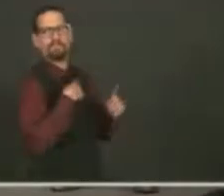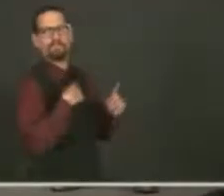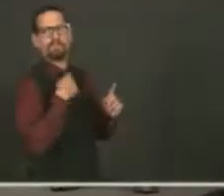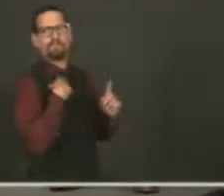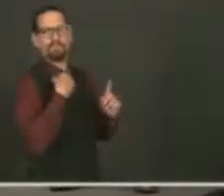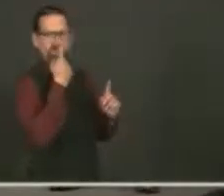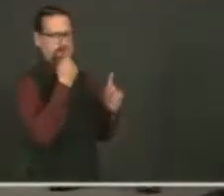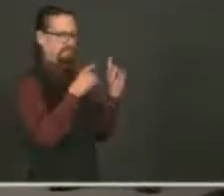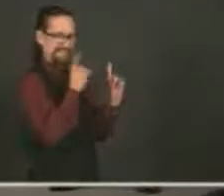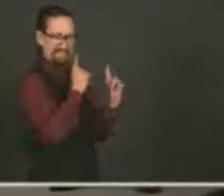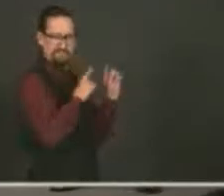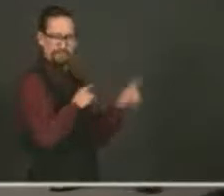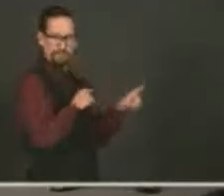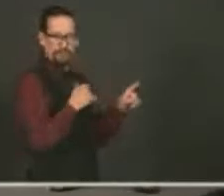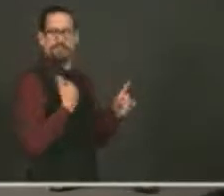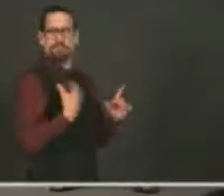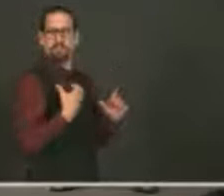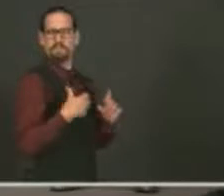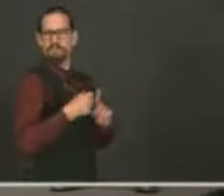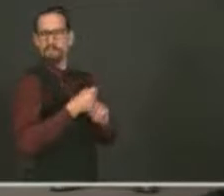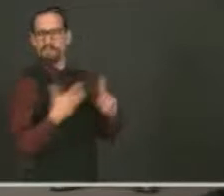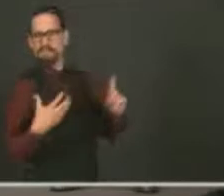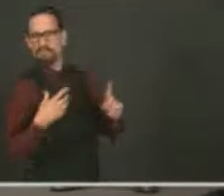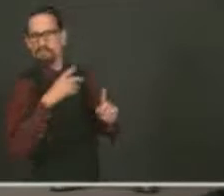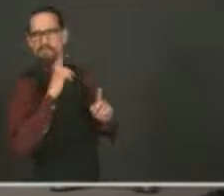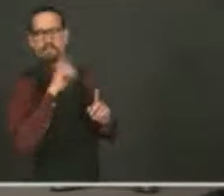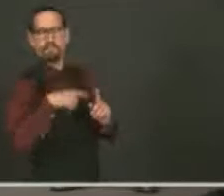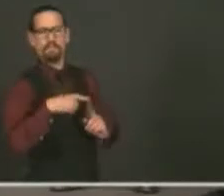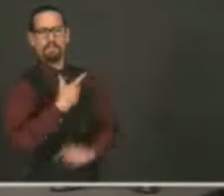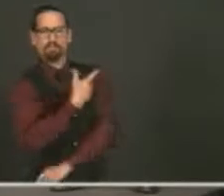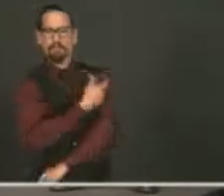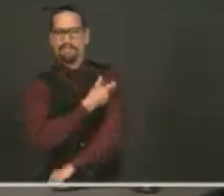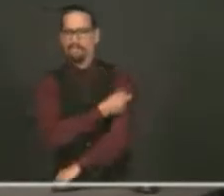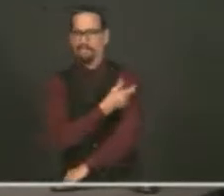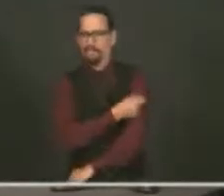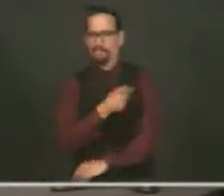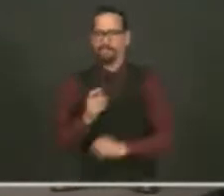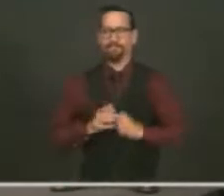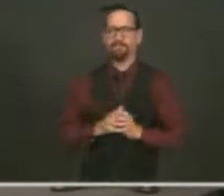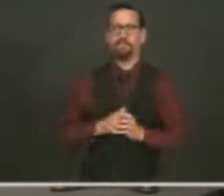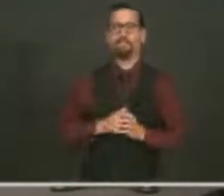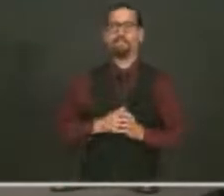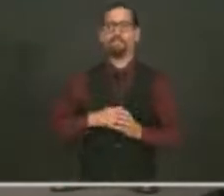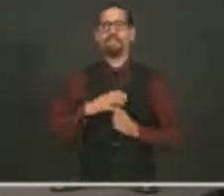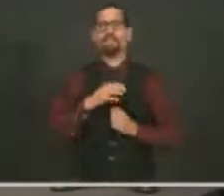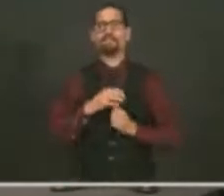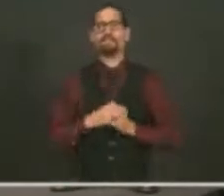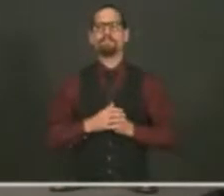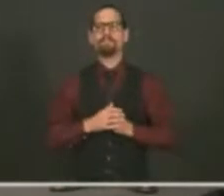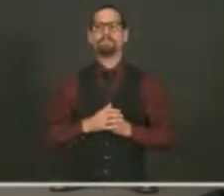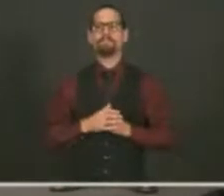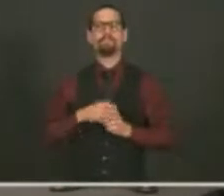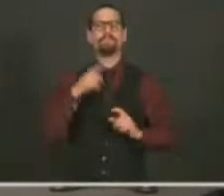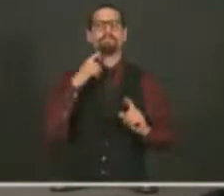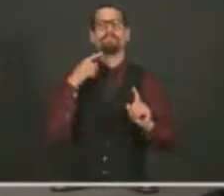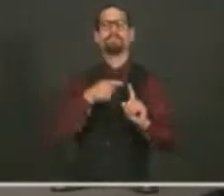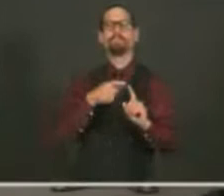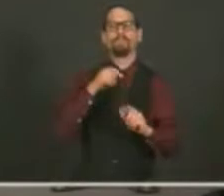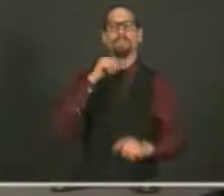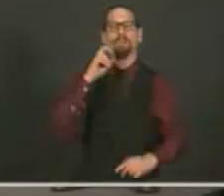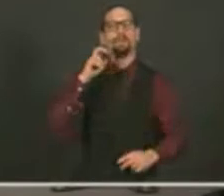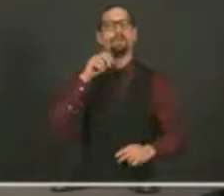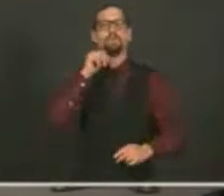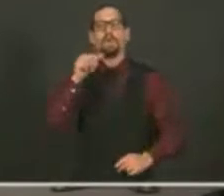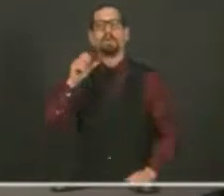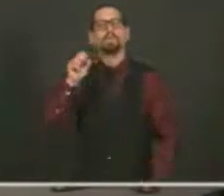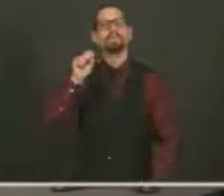last week about vaccine, I think the words were something to the effect of not a silver bullet. Yeah. When you combine that with statements